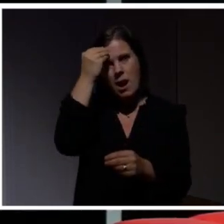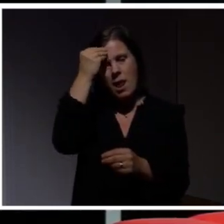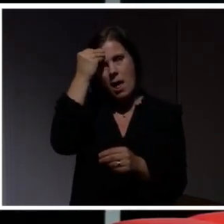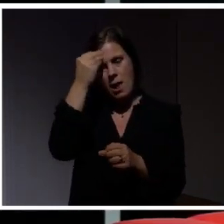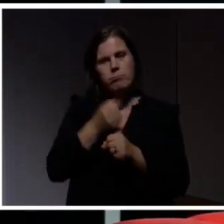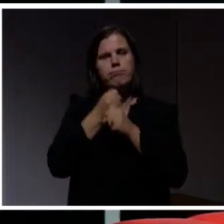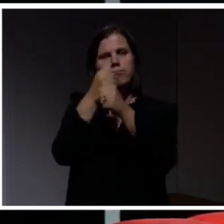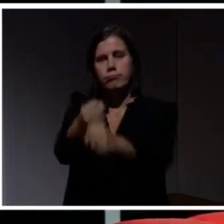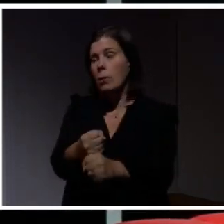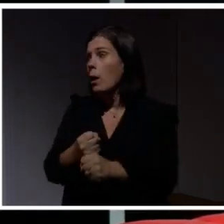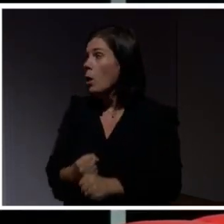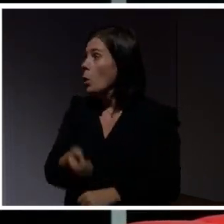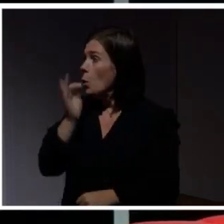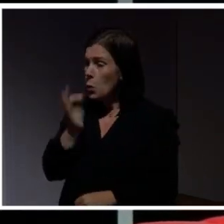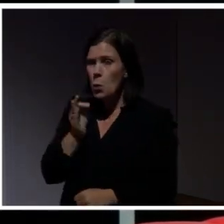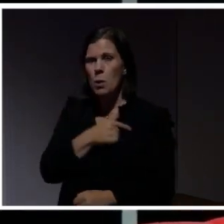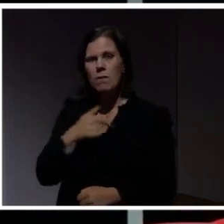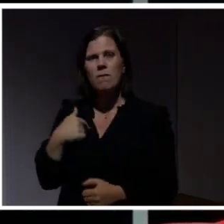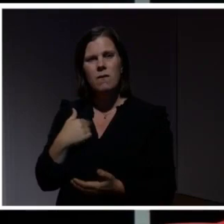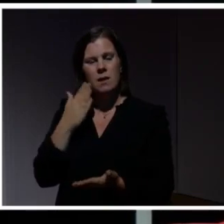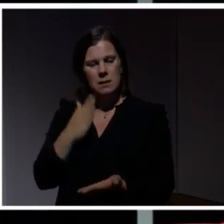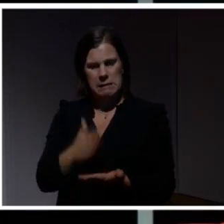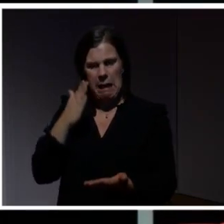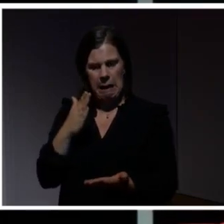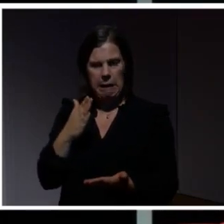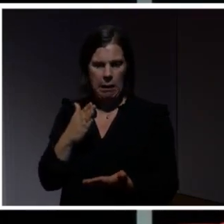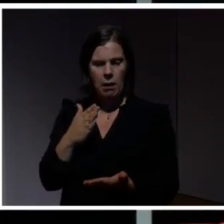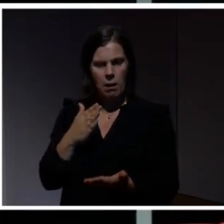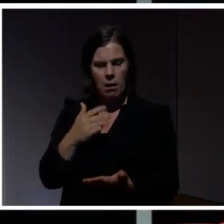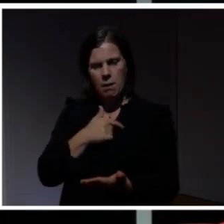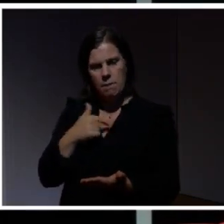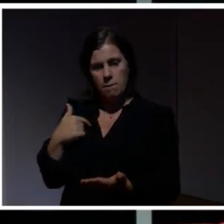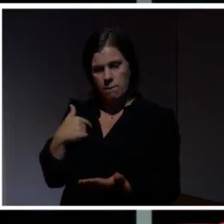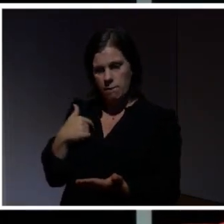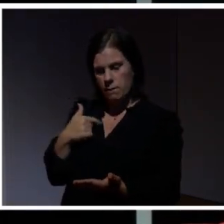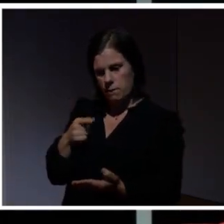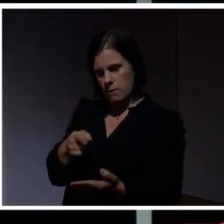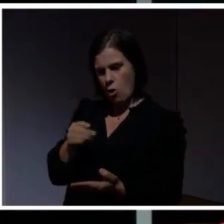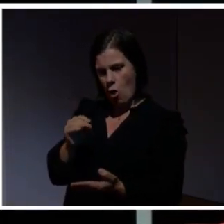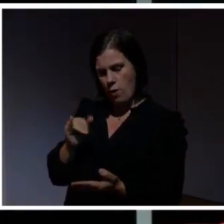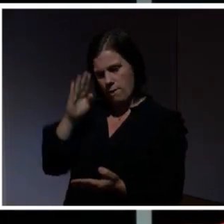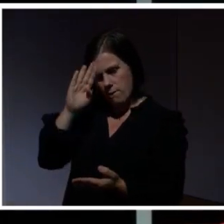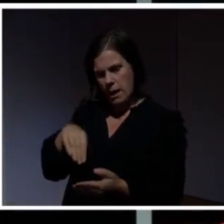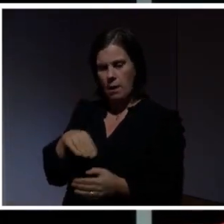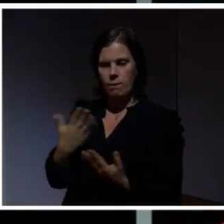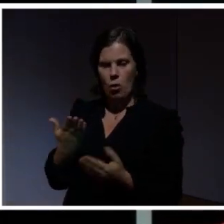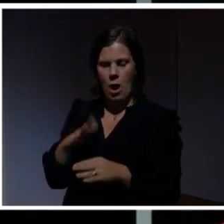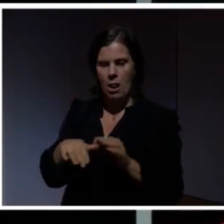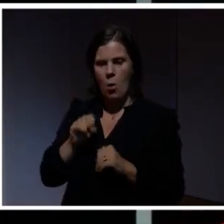way. Meaning, how do we make sure that we're becoming aware of what AI is and getting those special